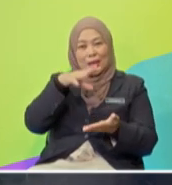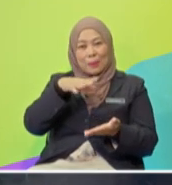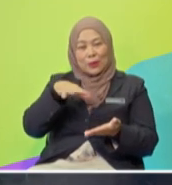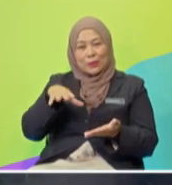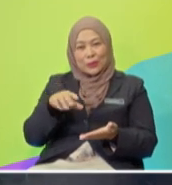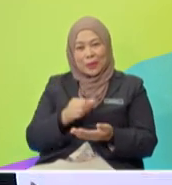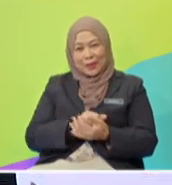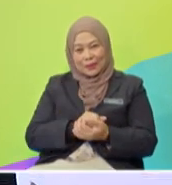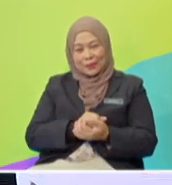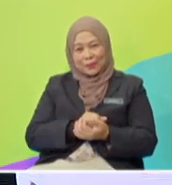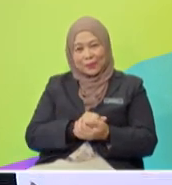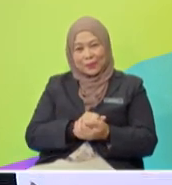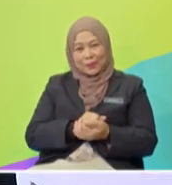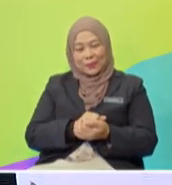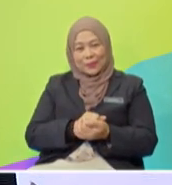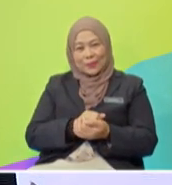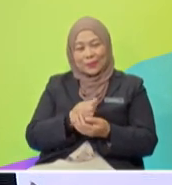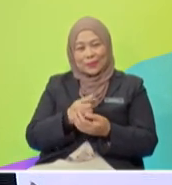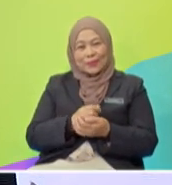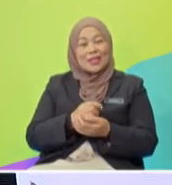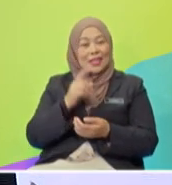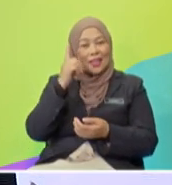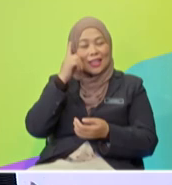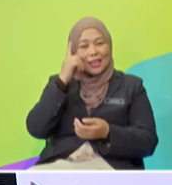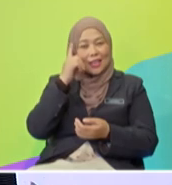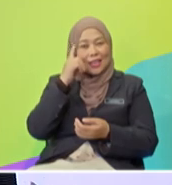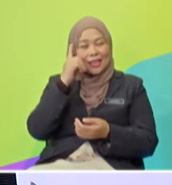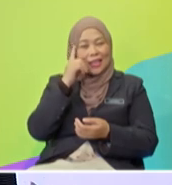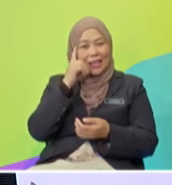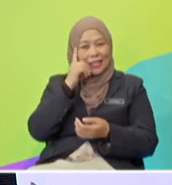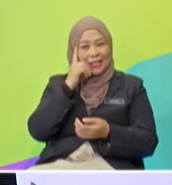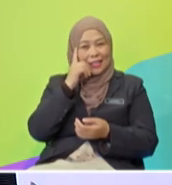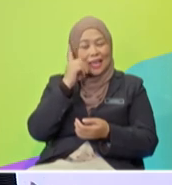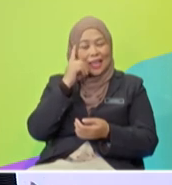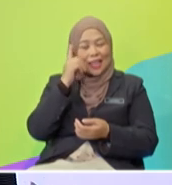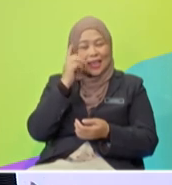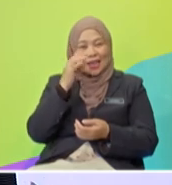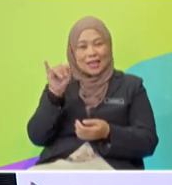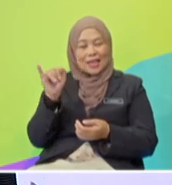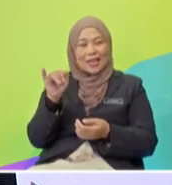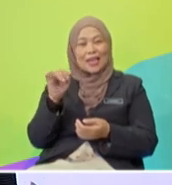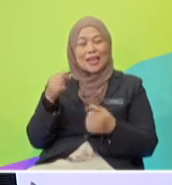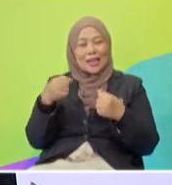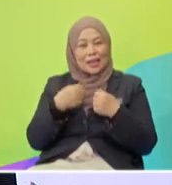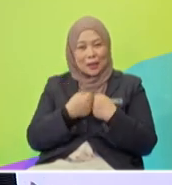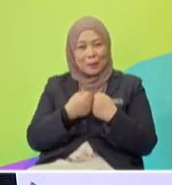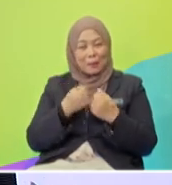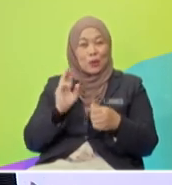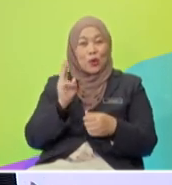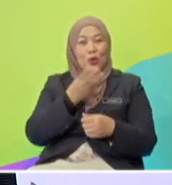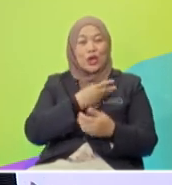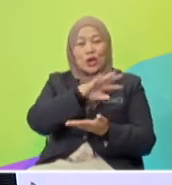the description of the land vehicles. Ah, yes, okay, the thinking game. Yeah, the thinking game, in the thinking game.